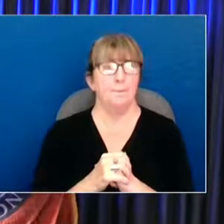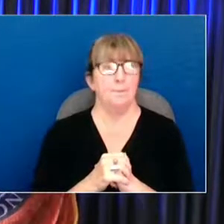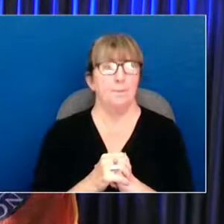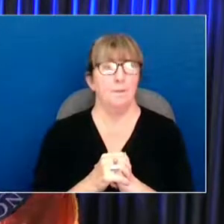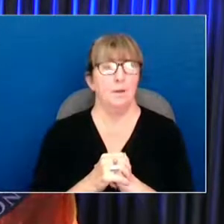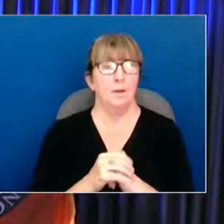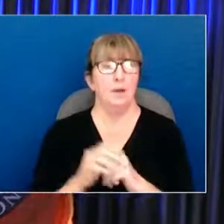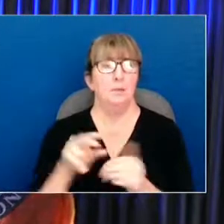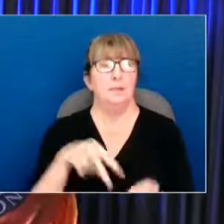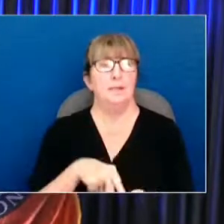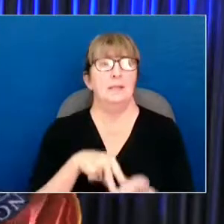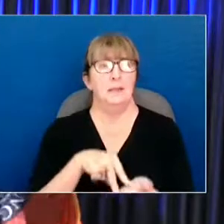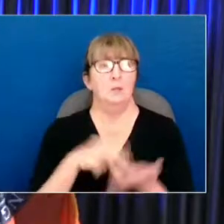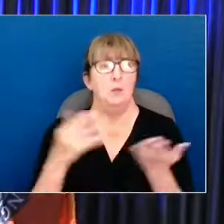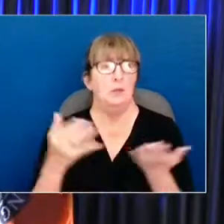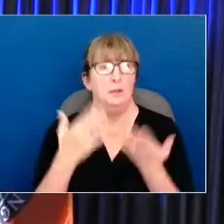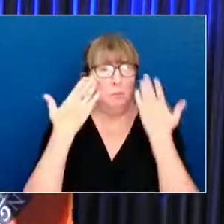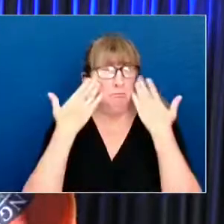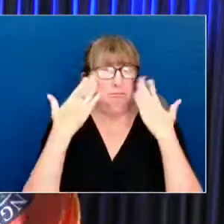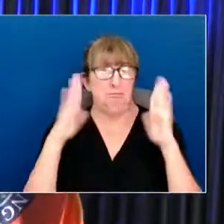can't tell.